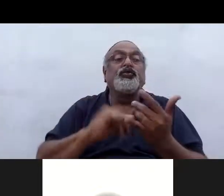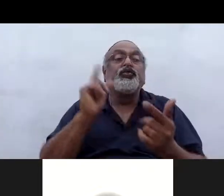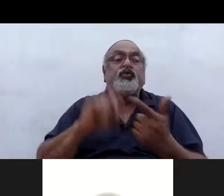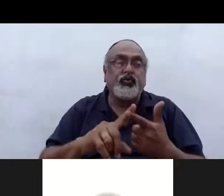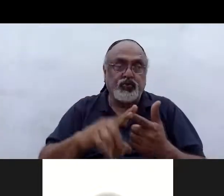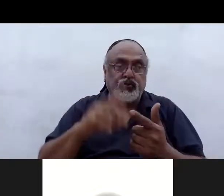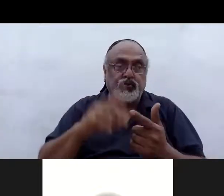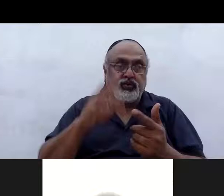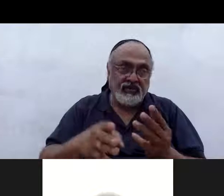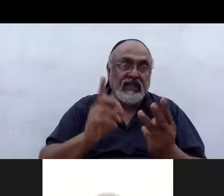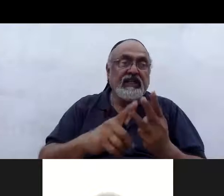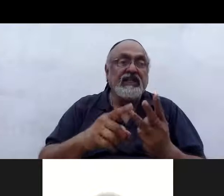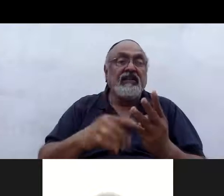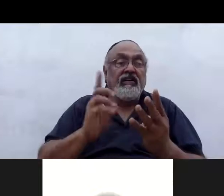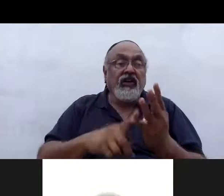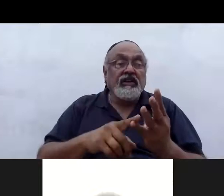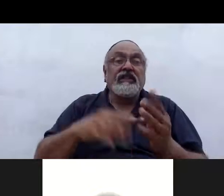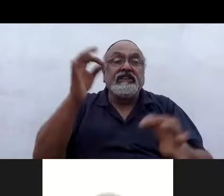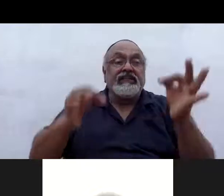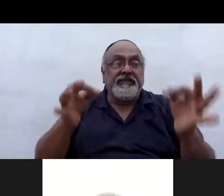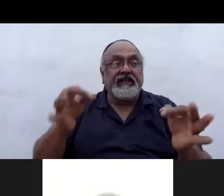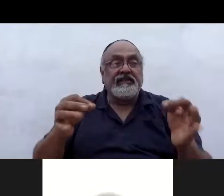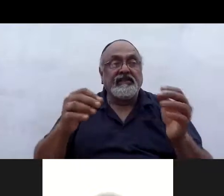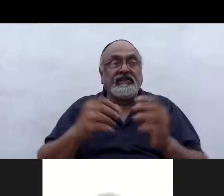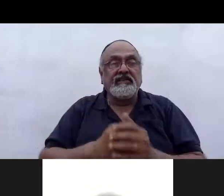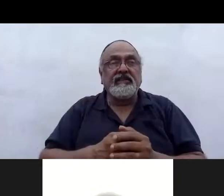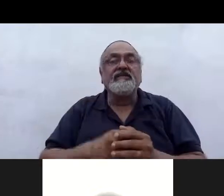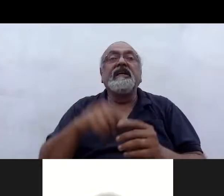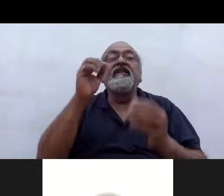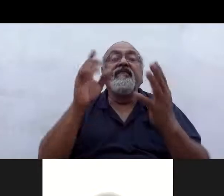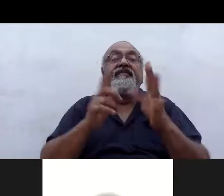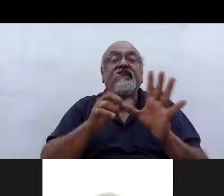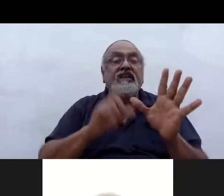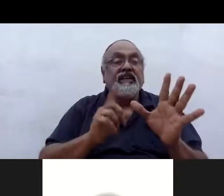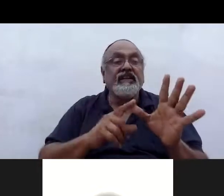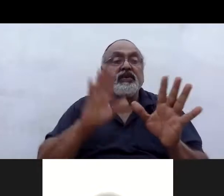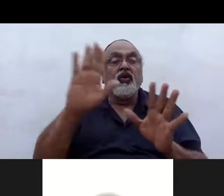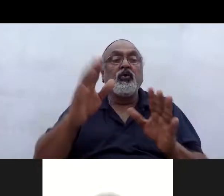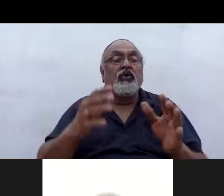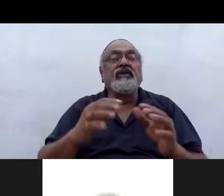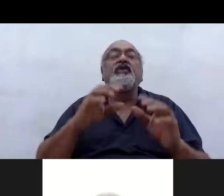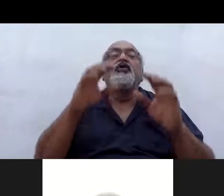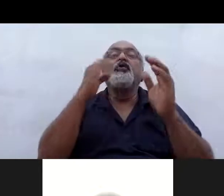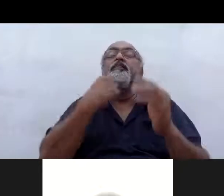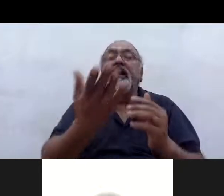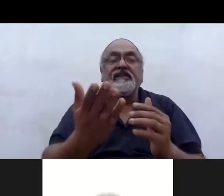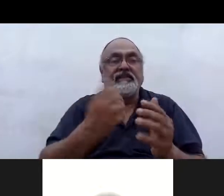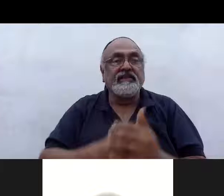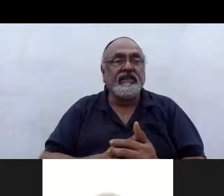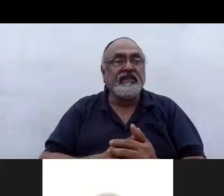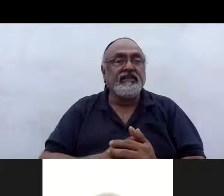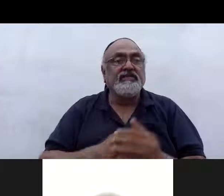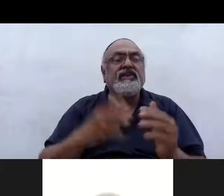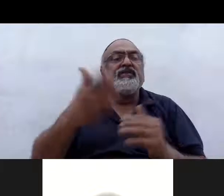analysis or your comments, and conclusion. Now, let's start with introduction. So what do you do